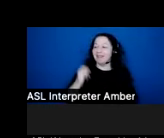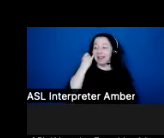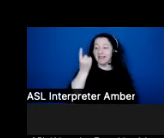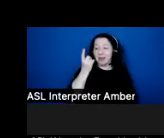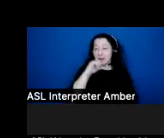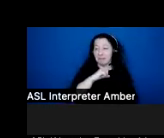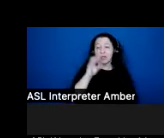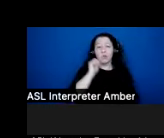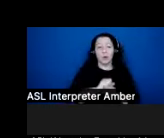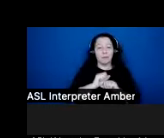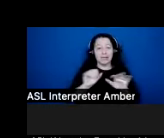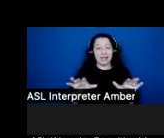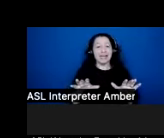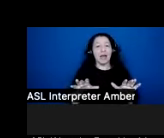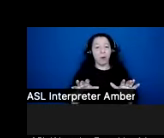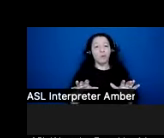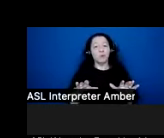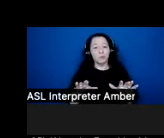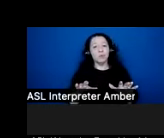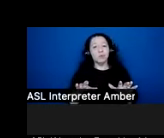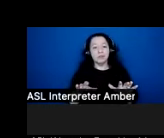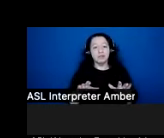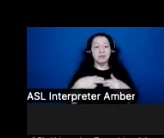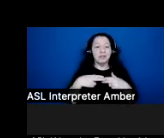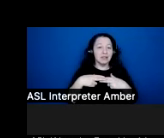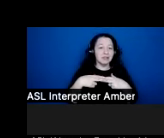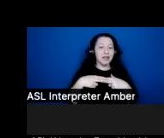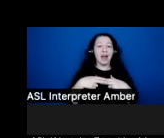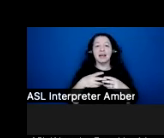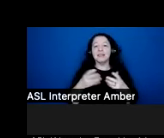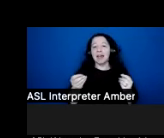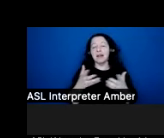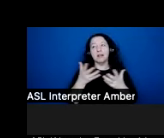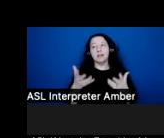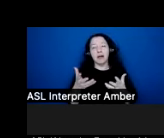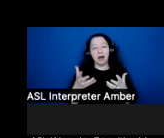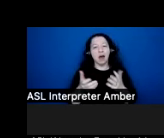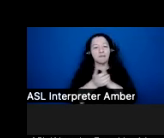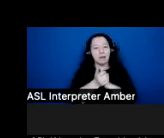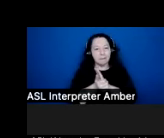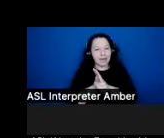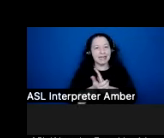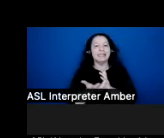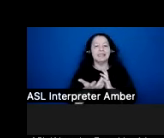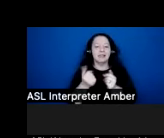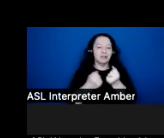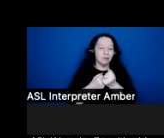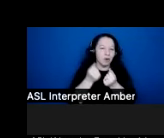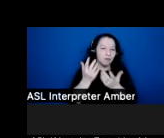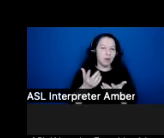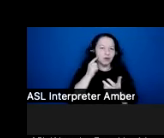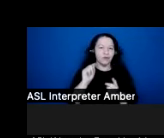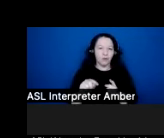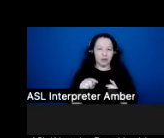sending the slides, and there's a lot of appendices and supporting materials for this